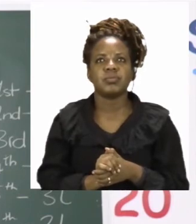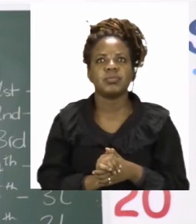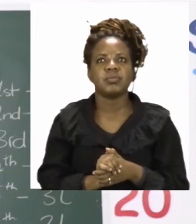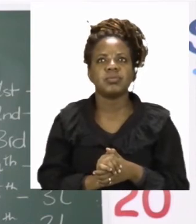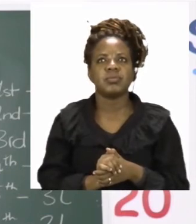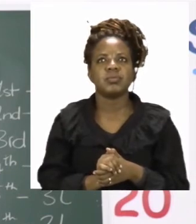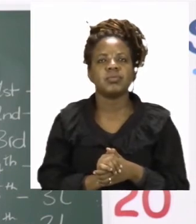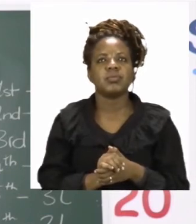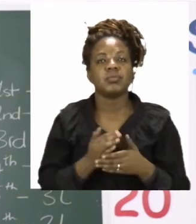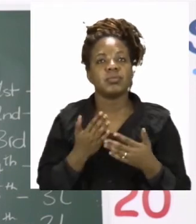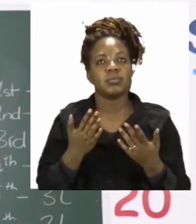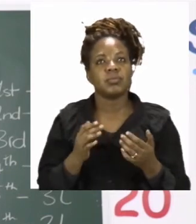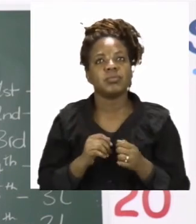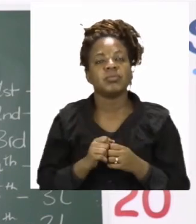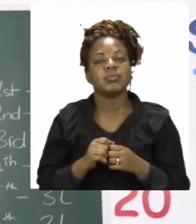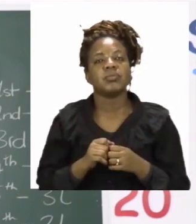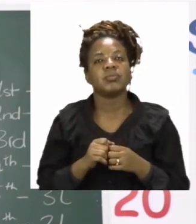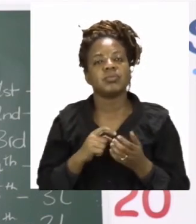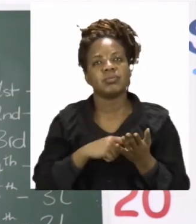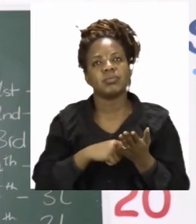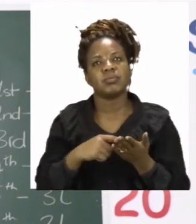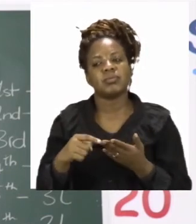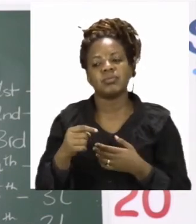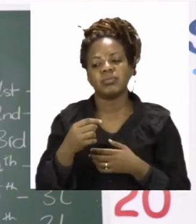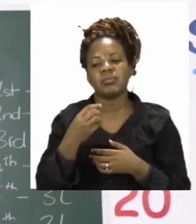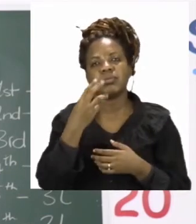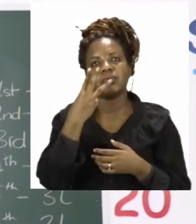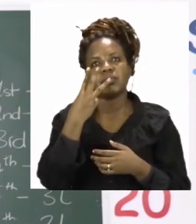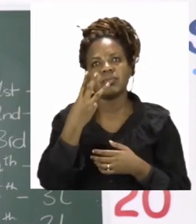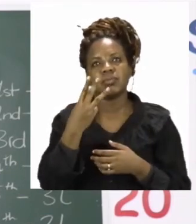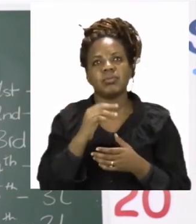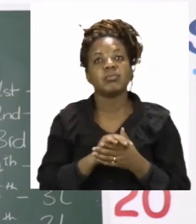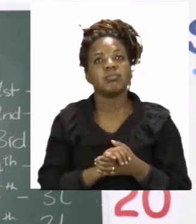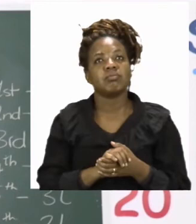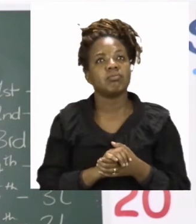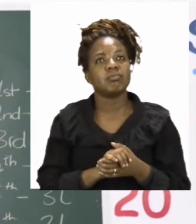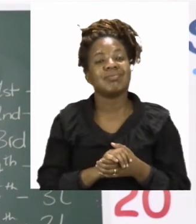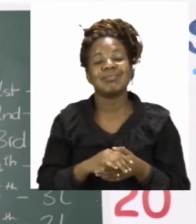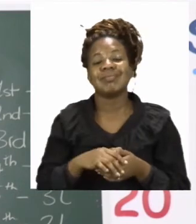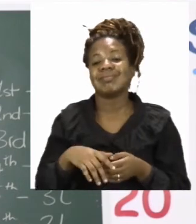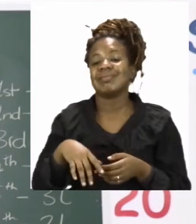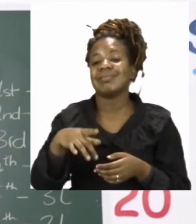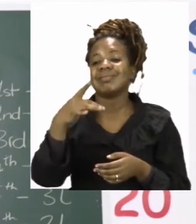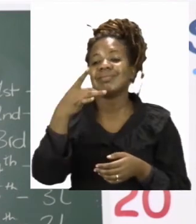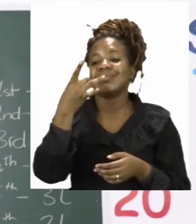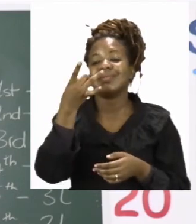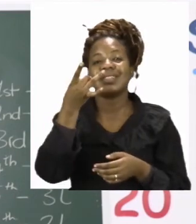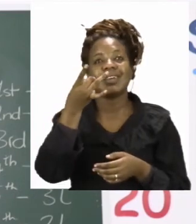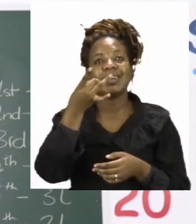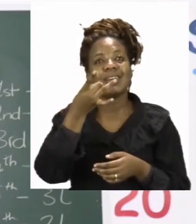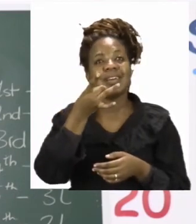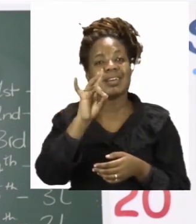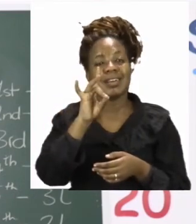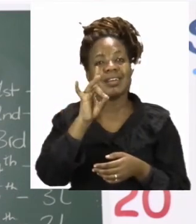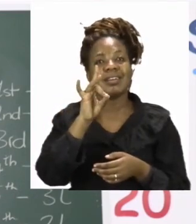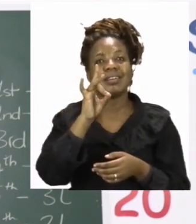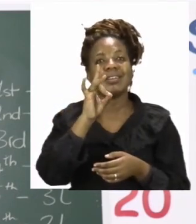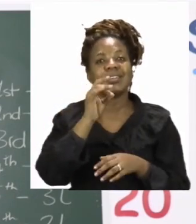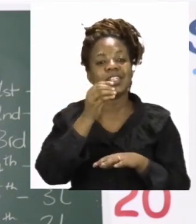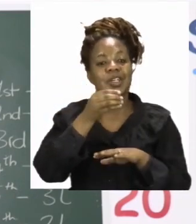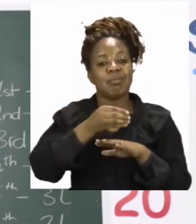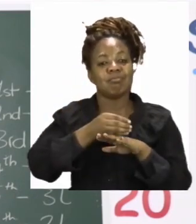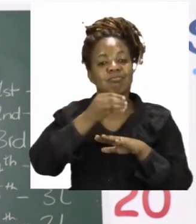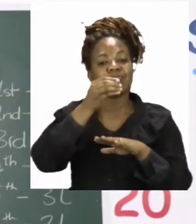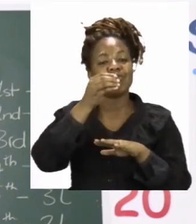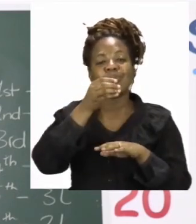The next week, week 3, we are told that they had 8 liters of cool drink. Ooh, that must have been a very